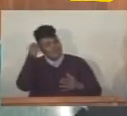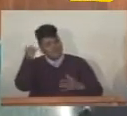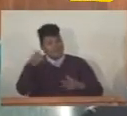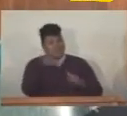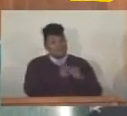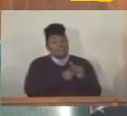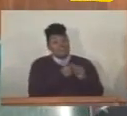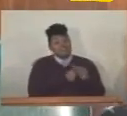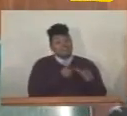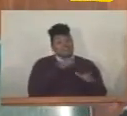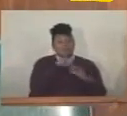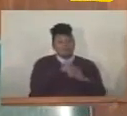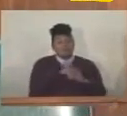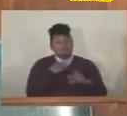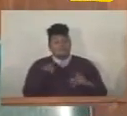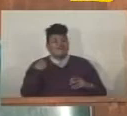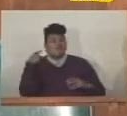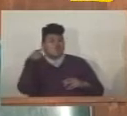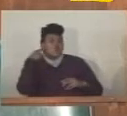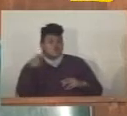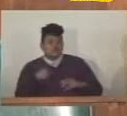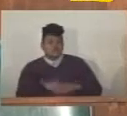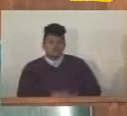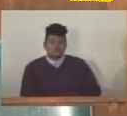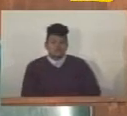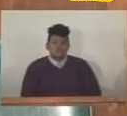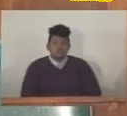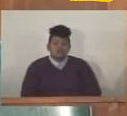that I have heard